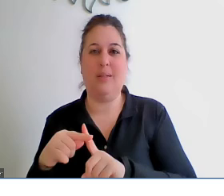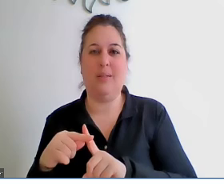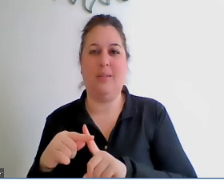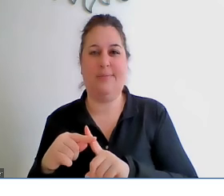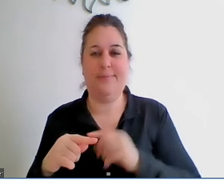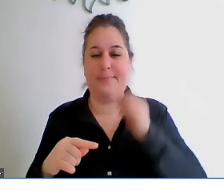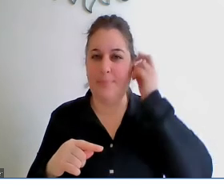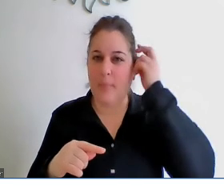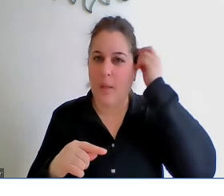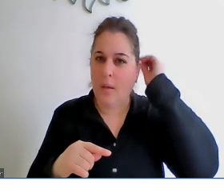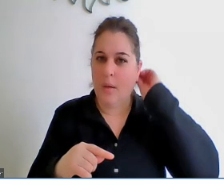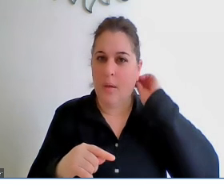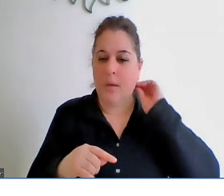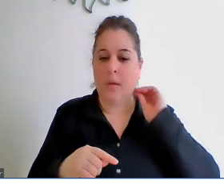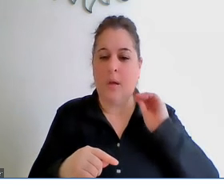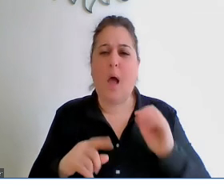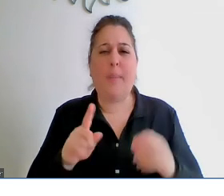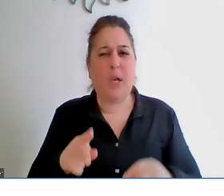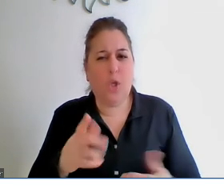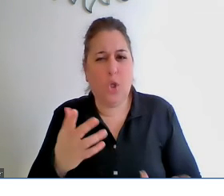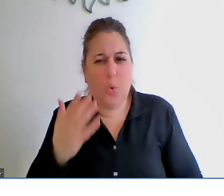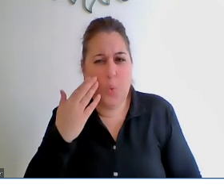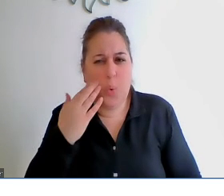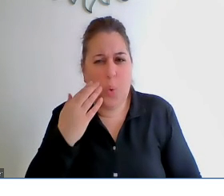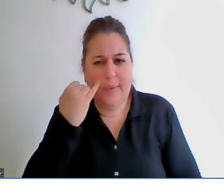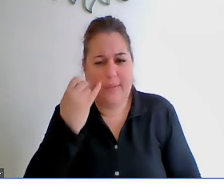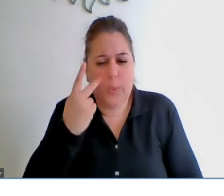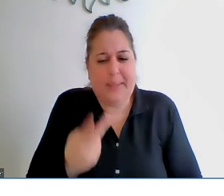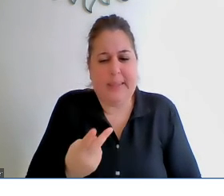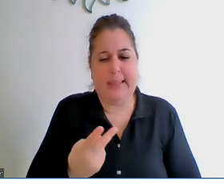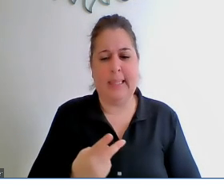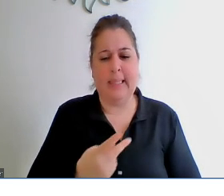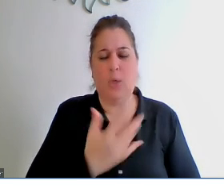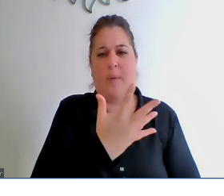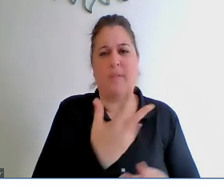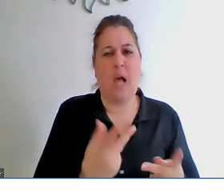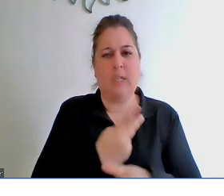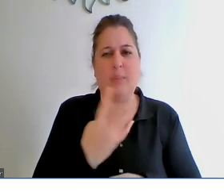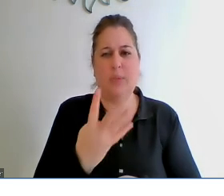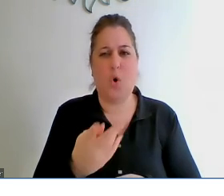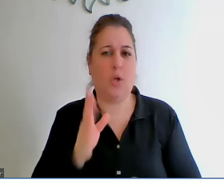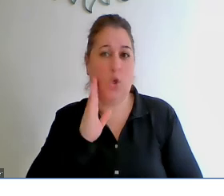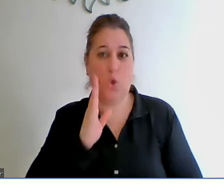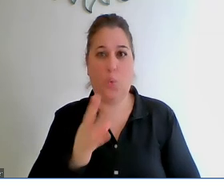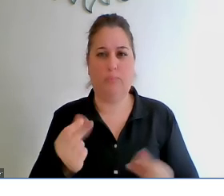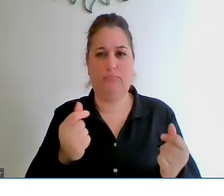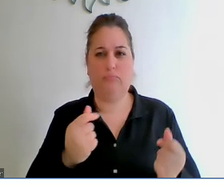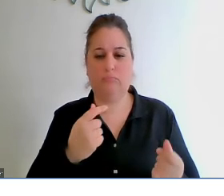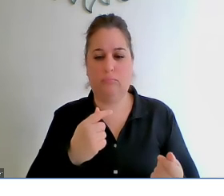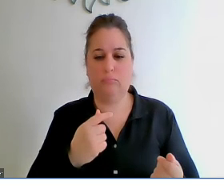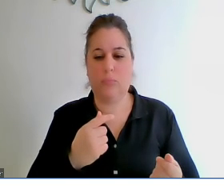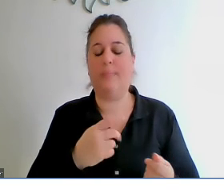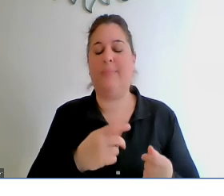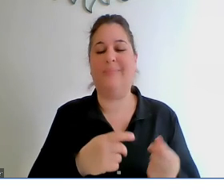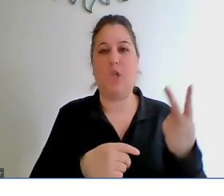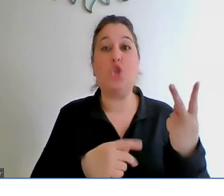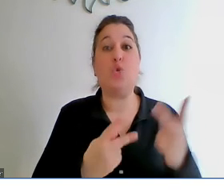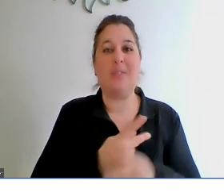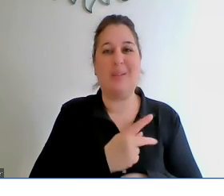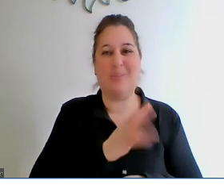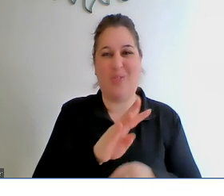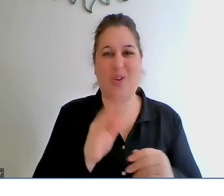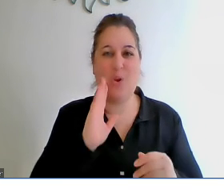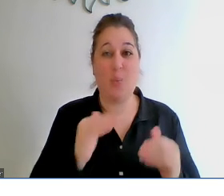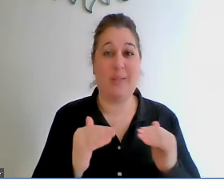just, before this class, if you were given 2 times 4, you would tell me 8. Okay, you would tell me 8. But it's